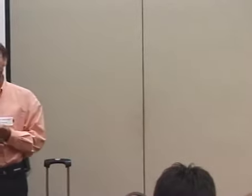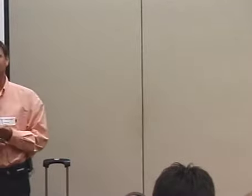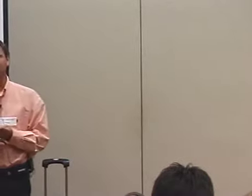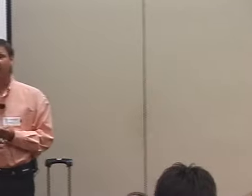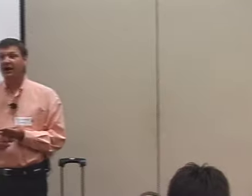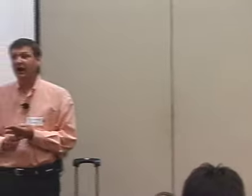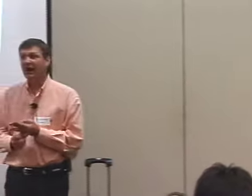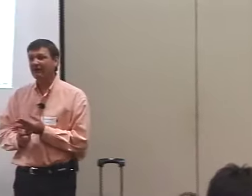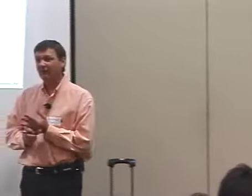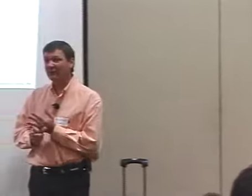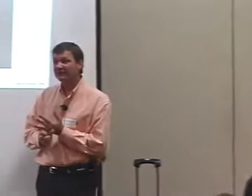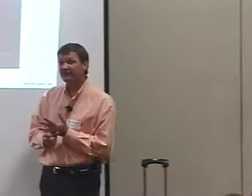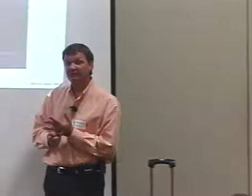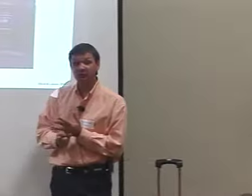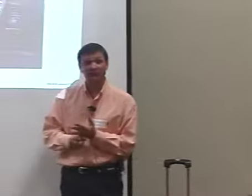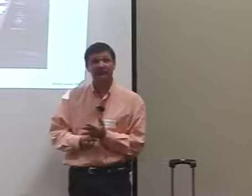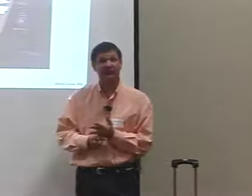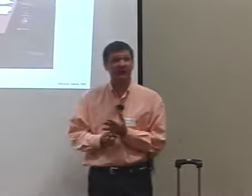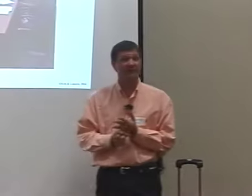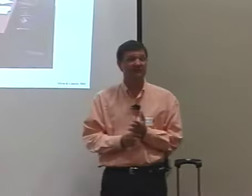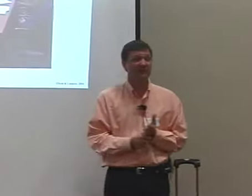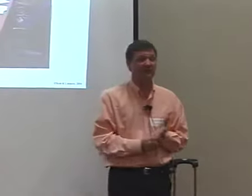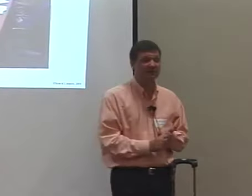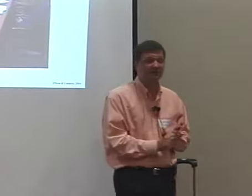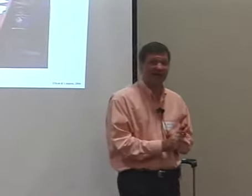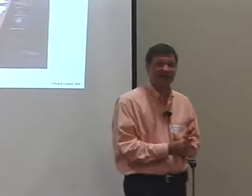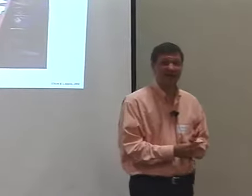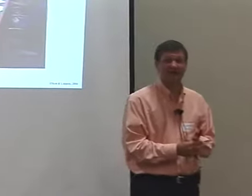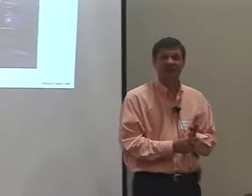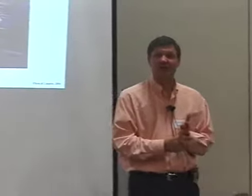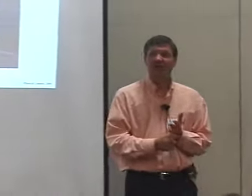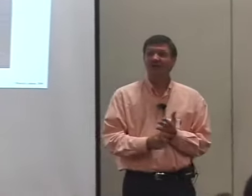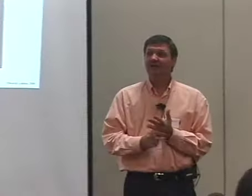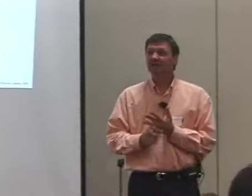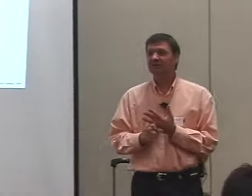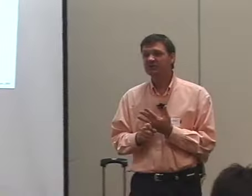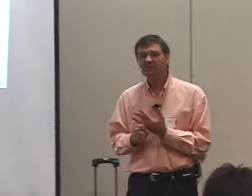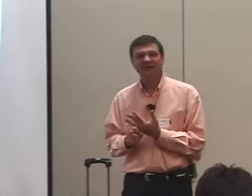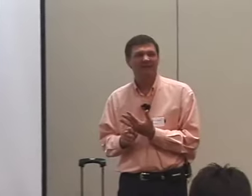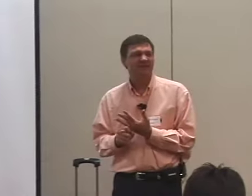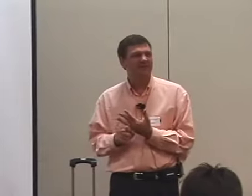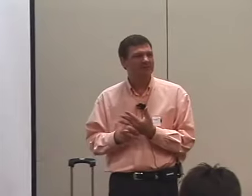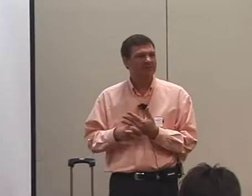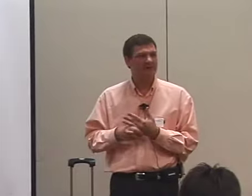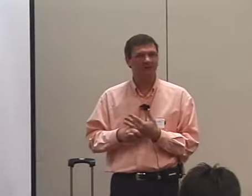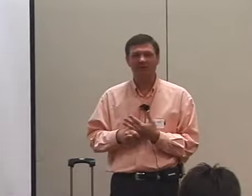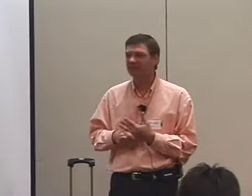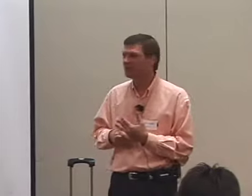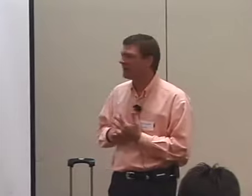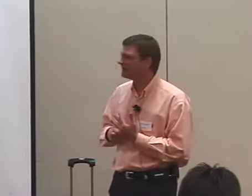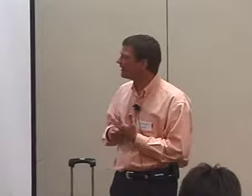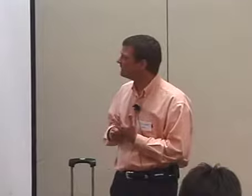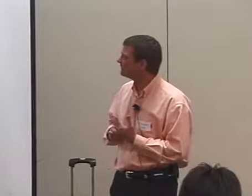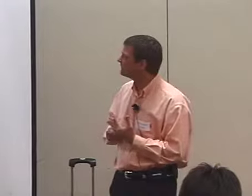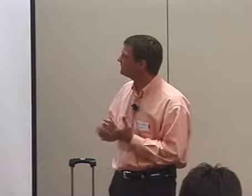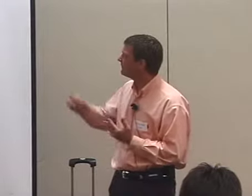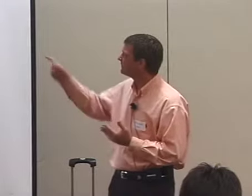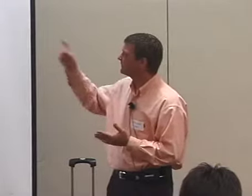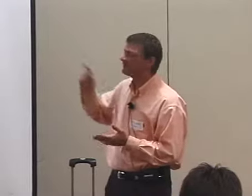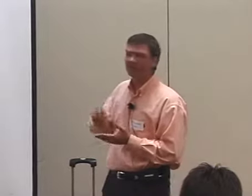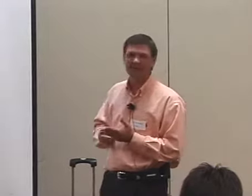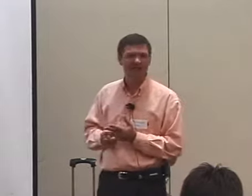Last thing, I have written the scripts for all of these ones with actors to make it sometimes difficult. So at times some of